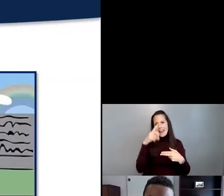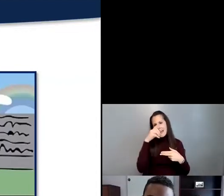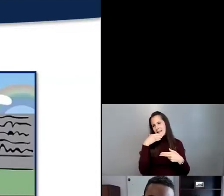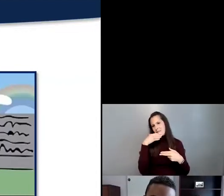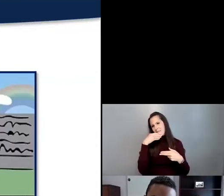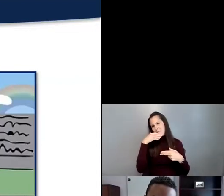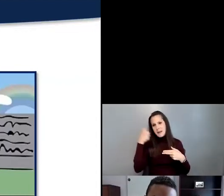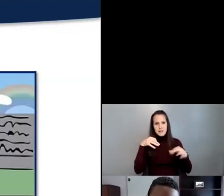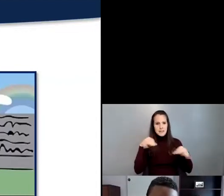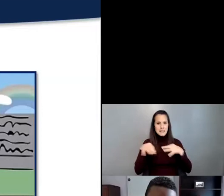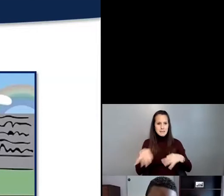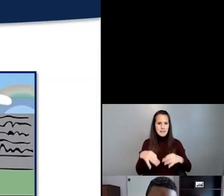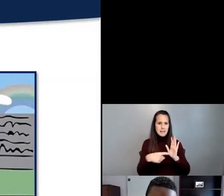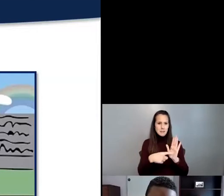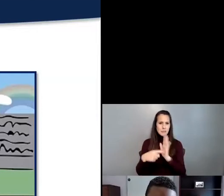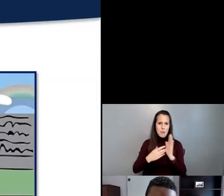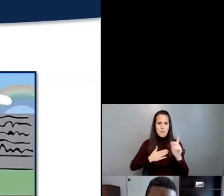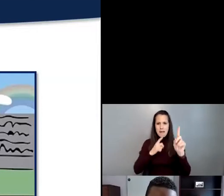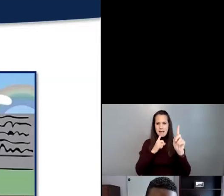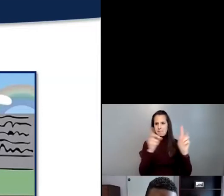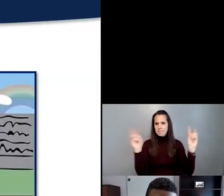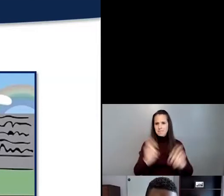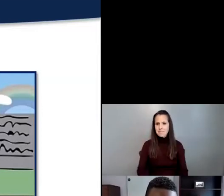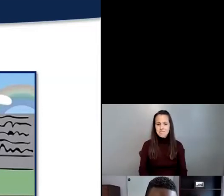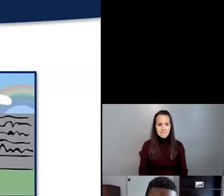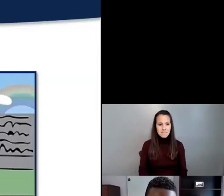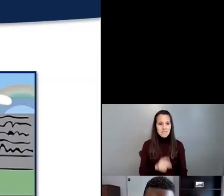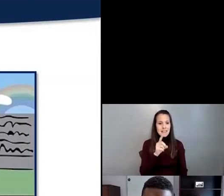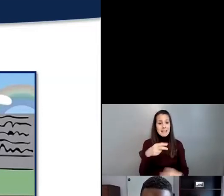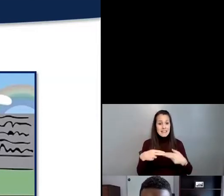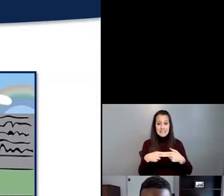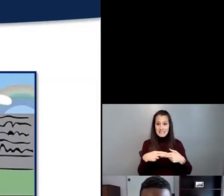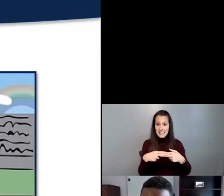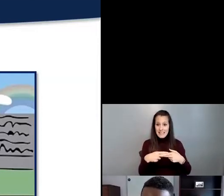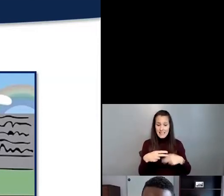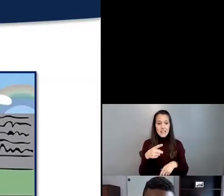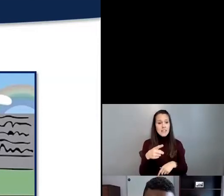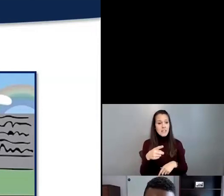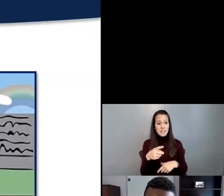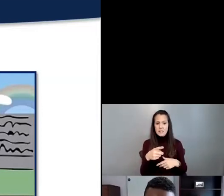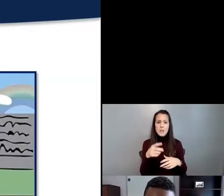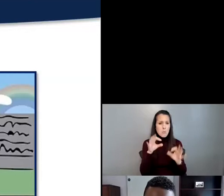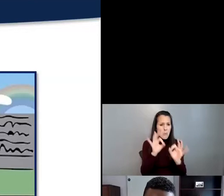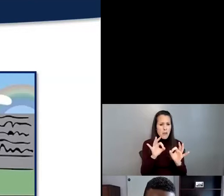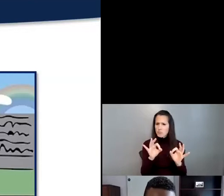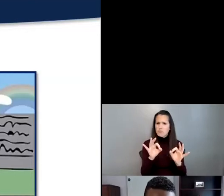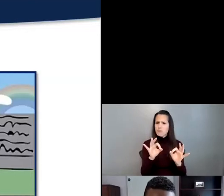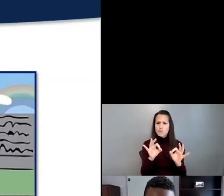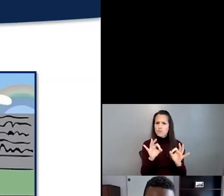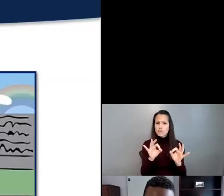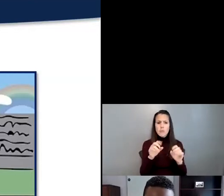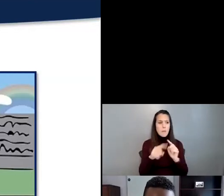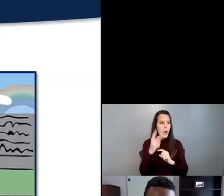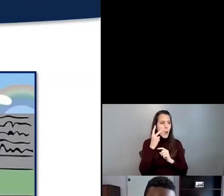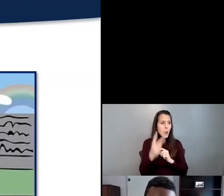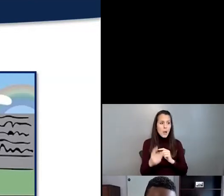capturing what it is I hope to say. Now, in this slide, we have people that Nothing is perfect, but as we look at this image,